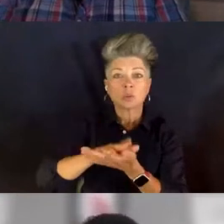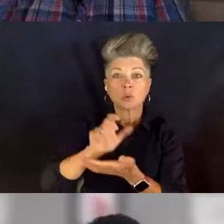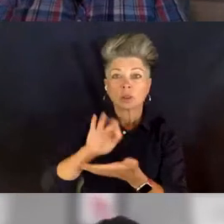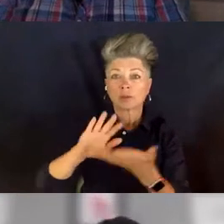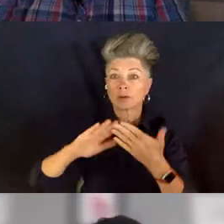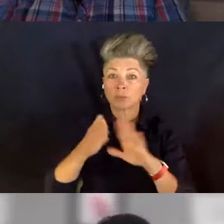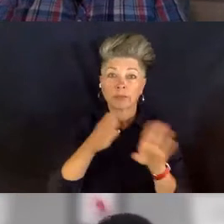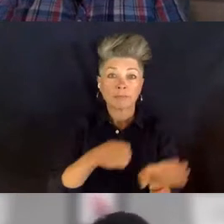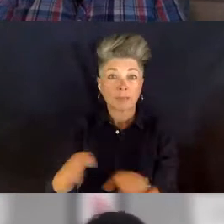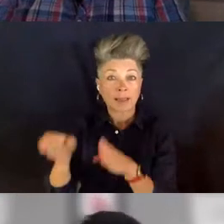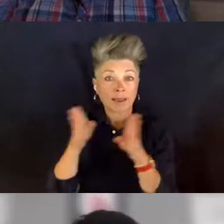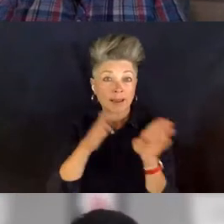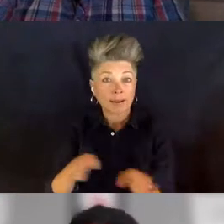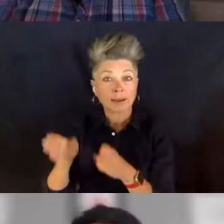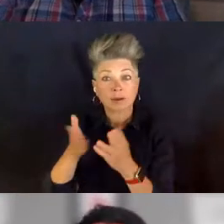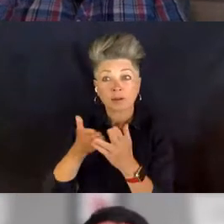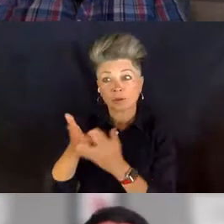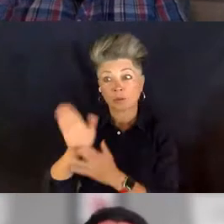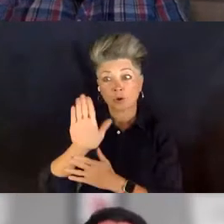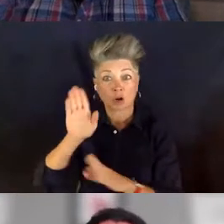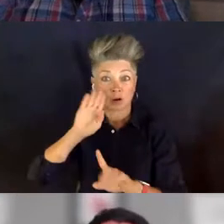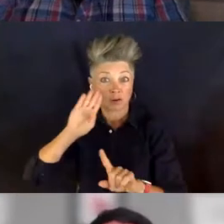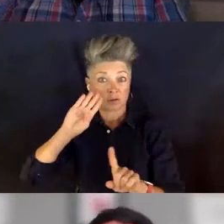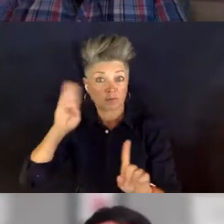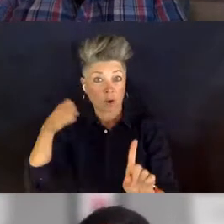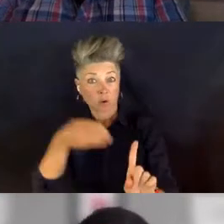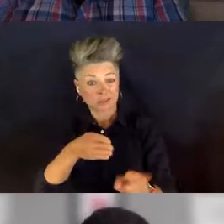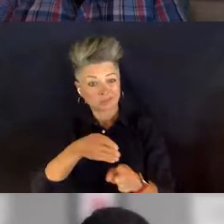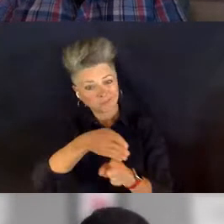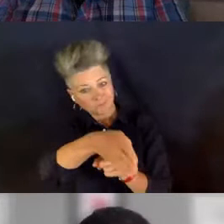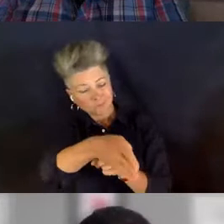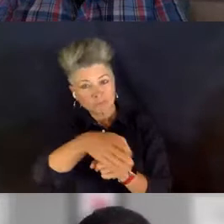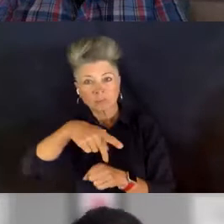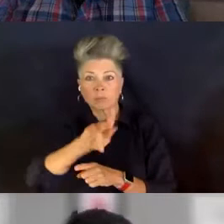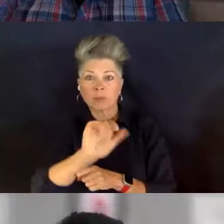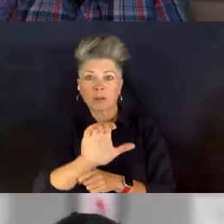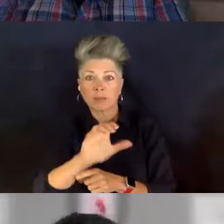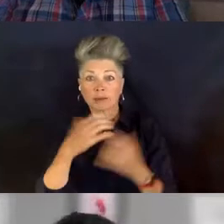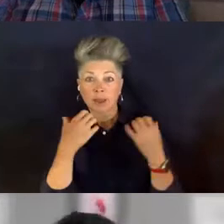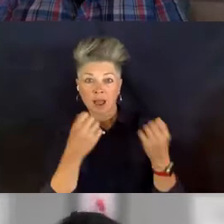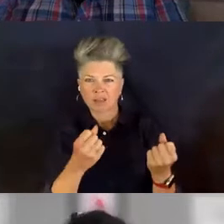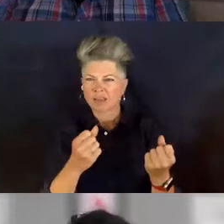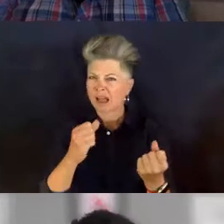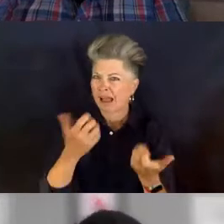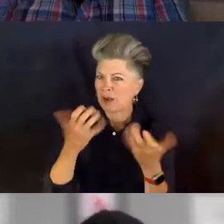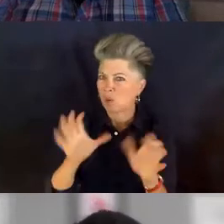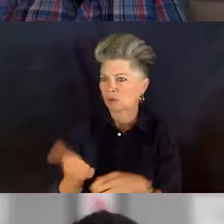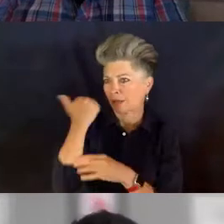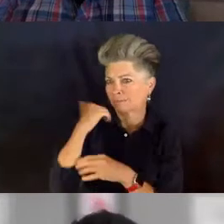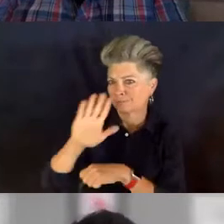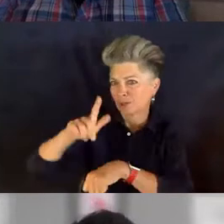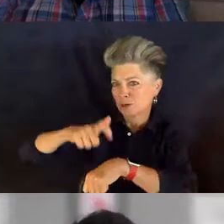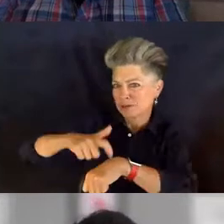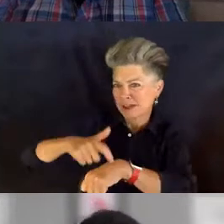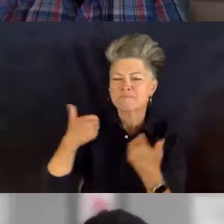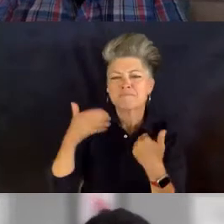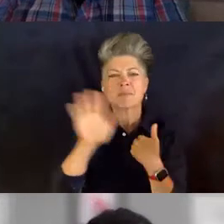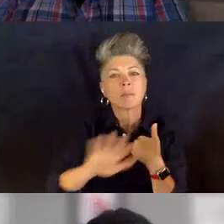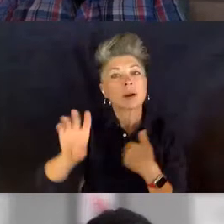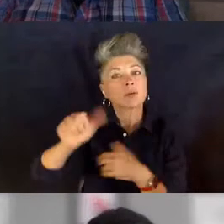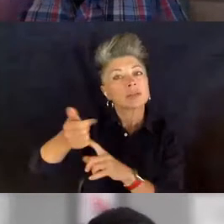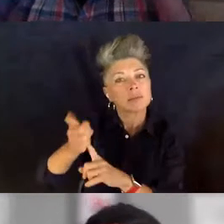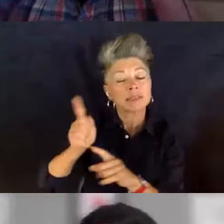through her focus in public health. I won't take up too much of her time. She's got about 10 minutes, but I just wanted